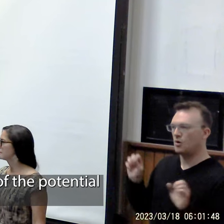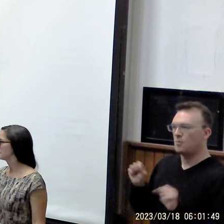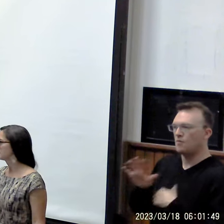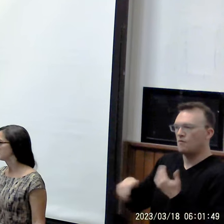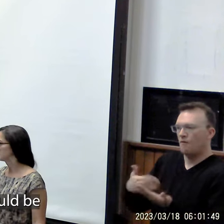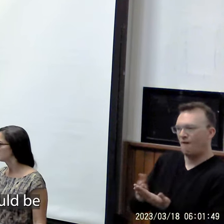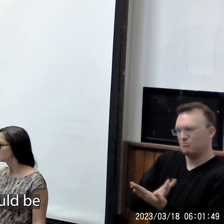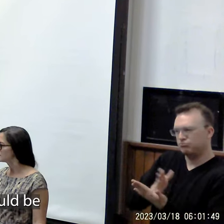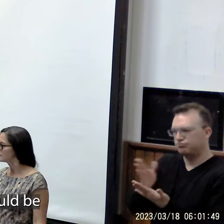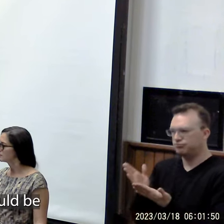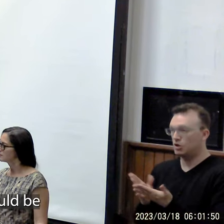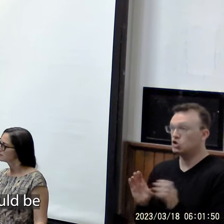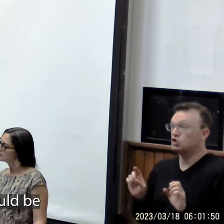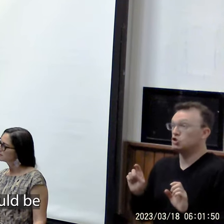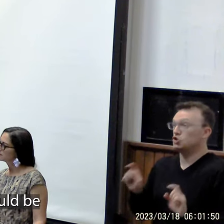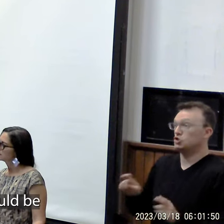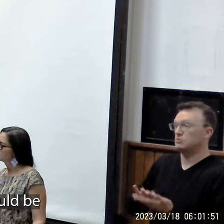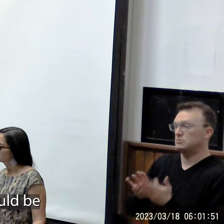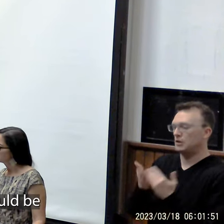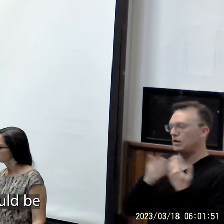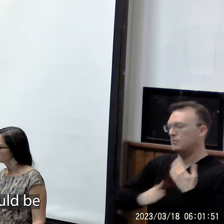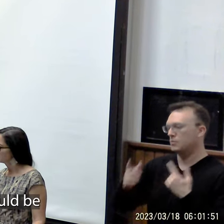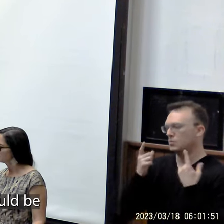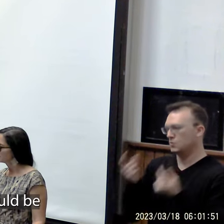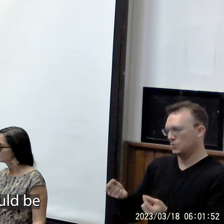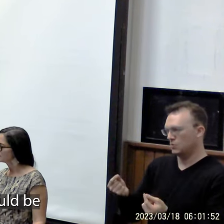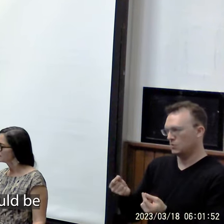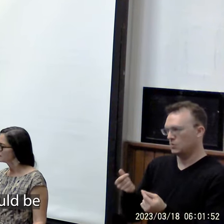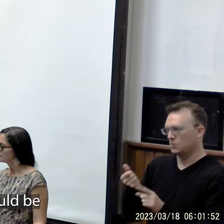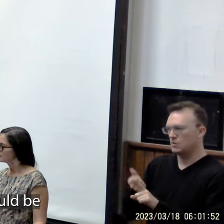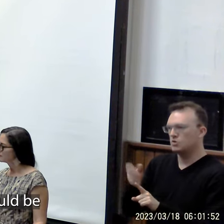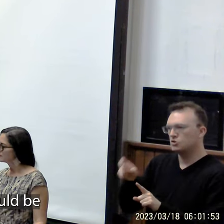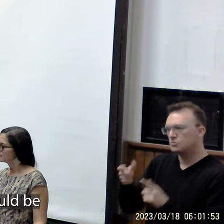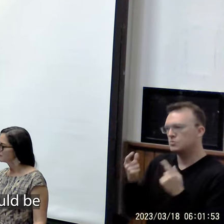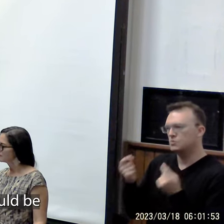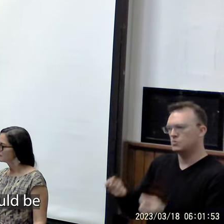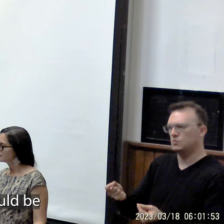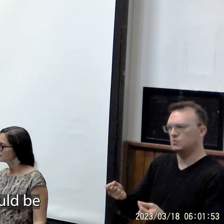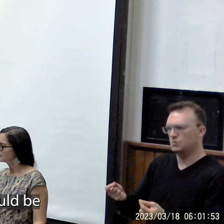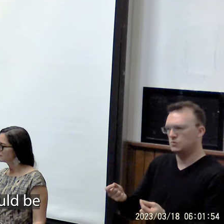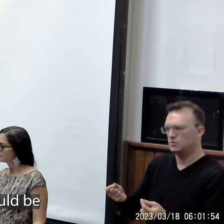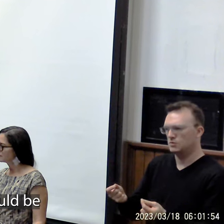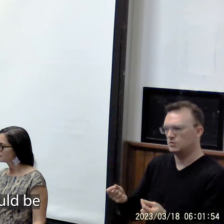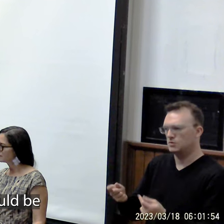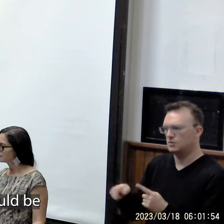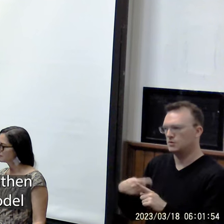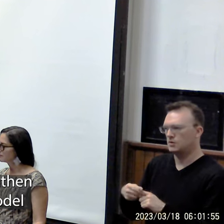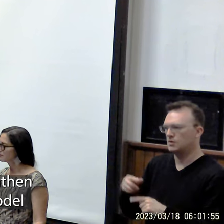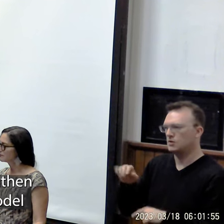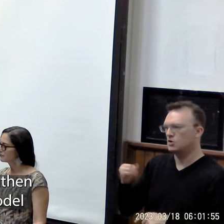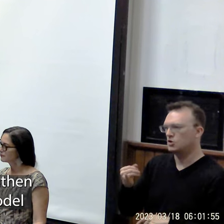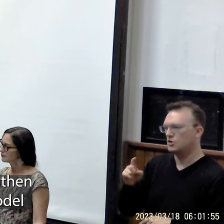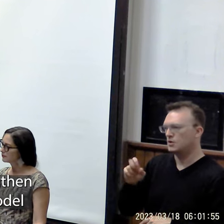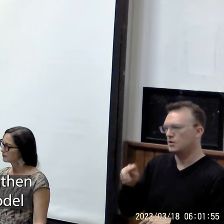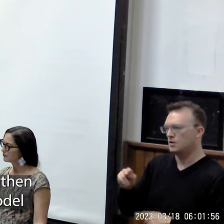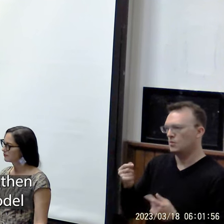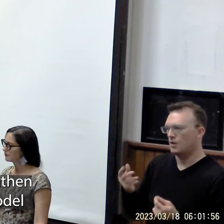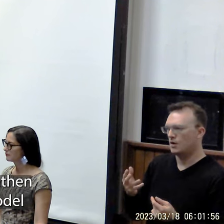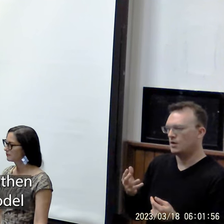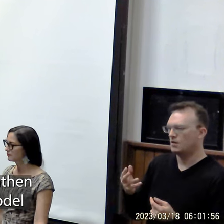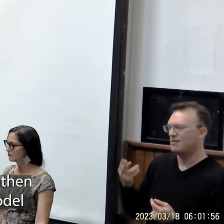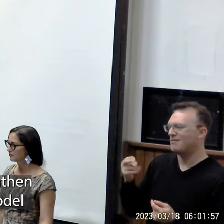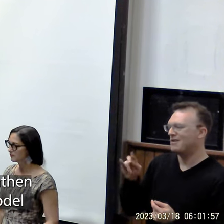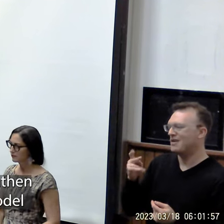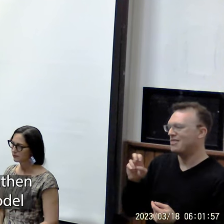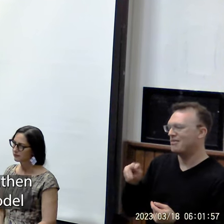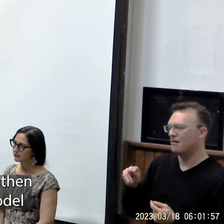what should be the way forward. Yes. That should be. Yeah. And you know, and then Jadine is like the heathen, you